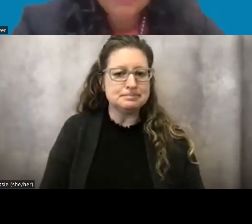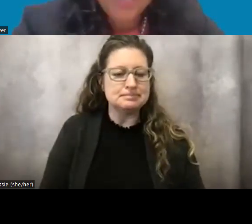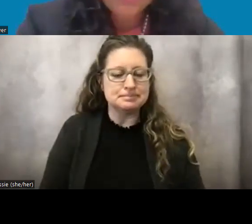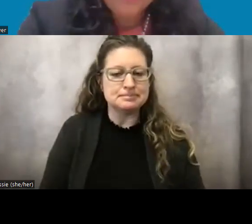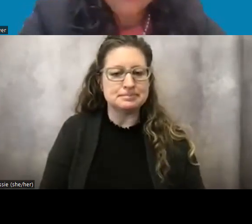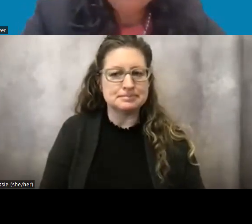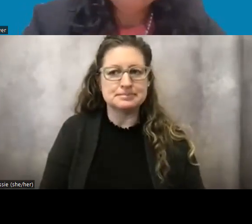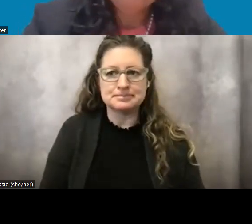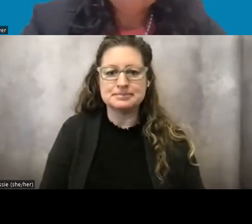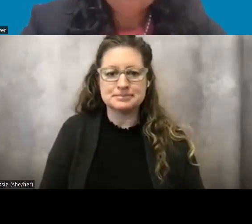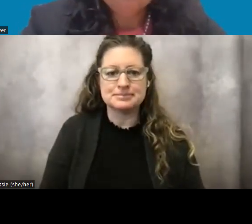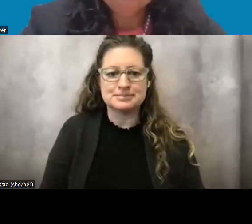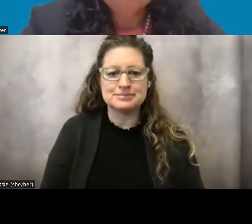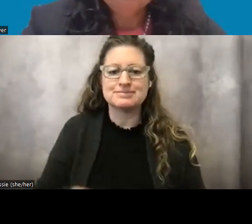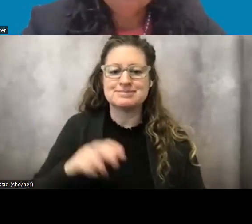Thank you, Dr. May.